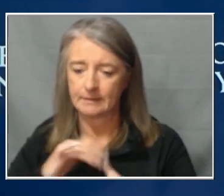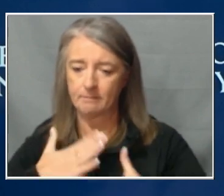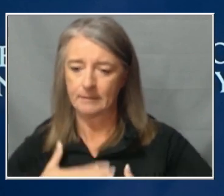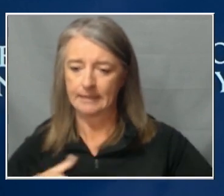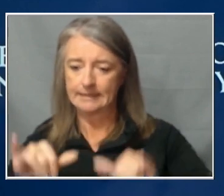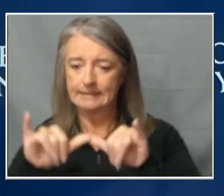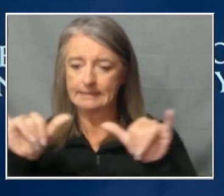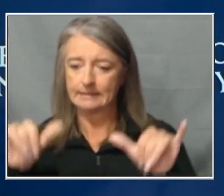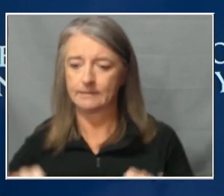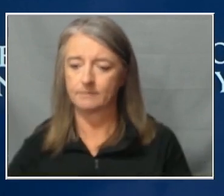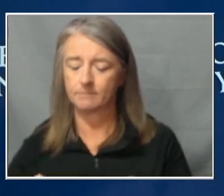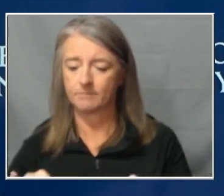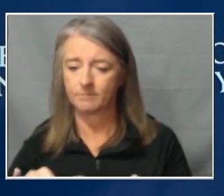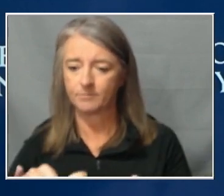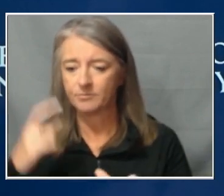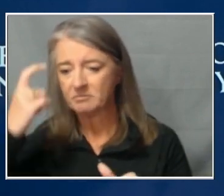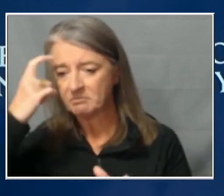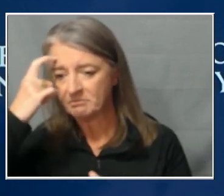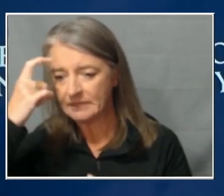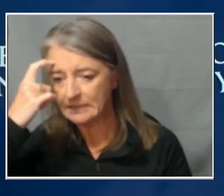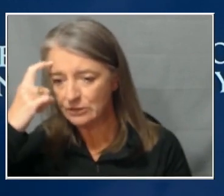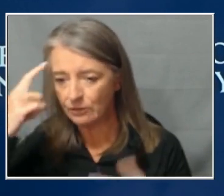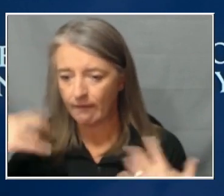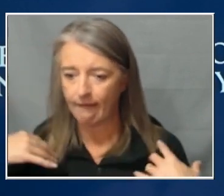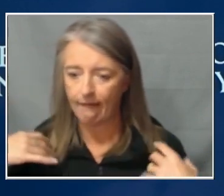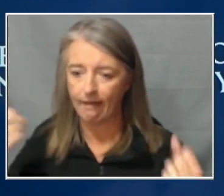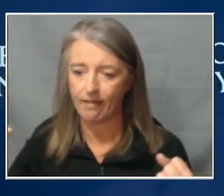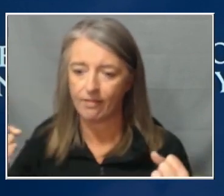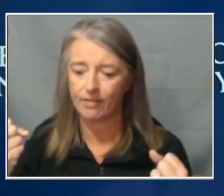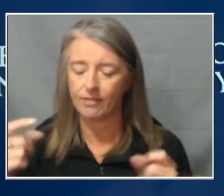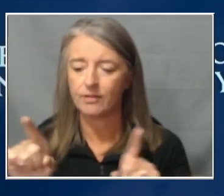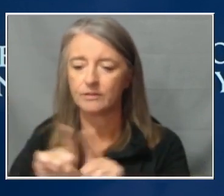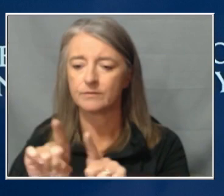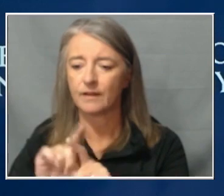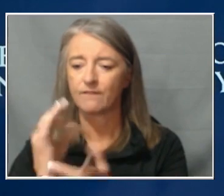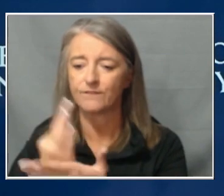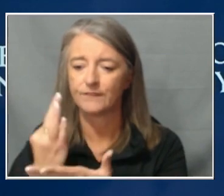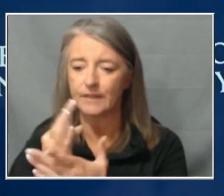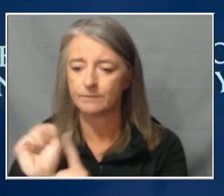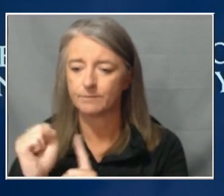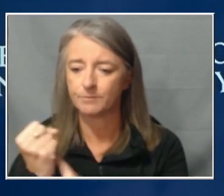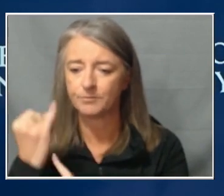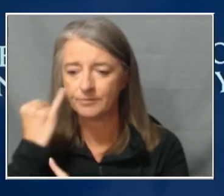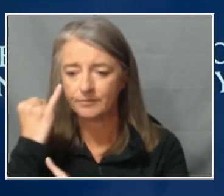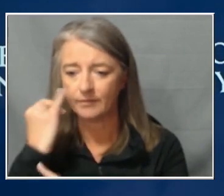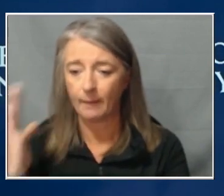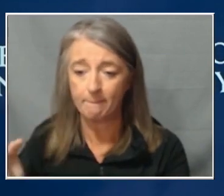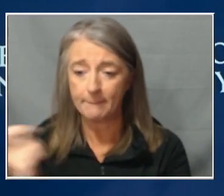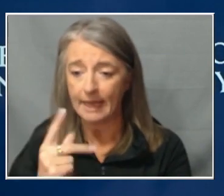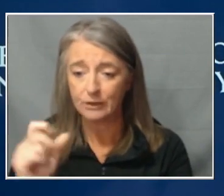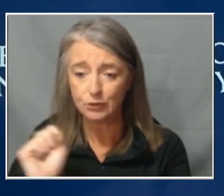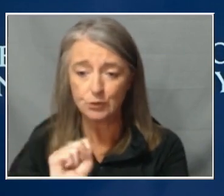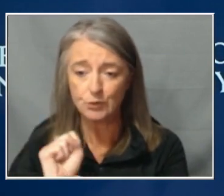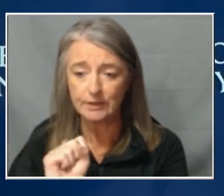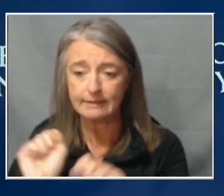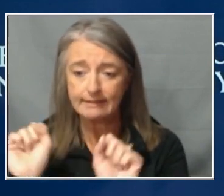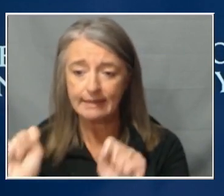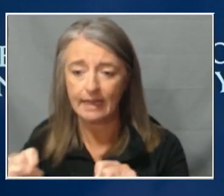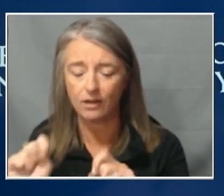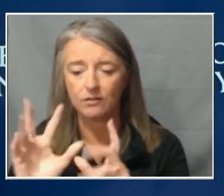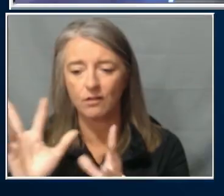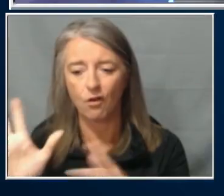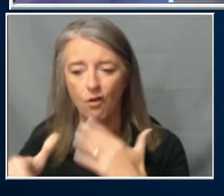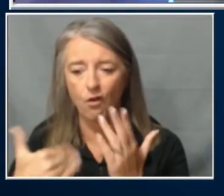as mental health, like even financial situation. Are you able to go back to work? So we take every aspect into